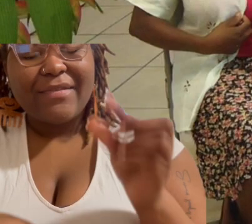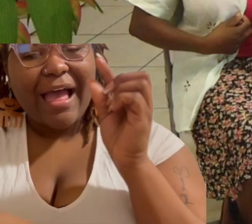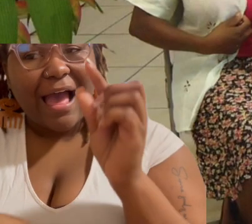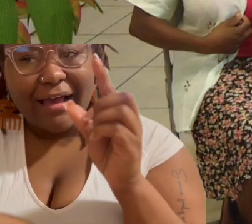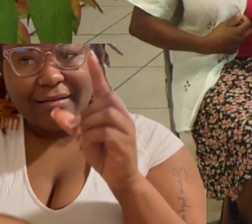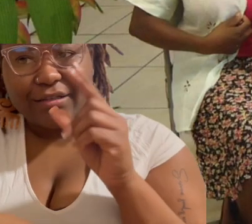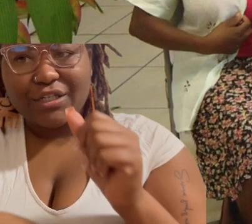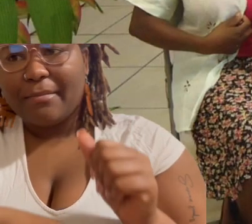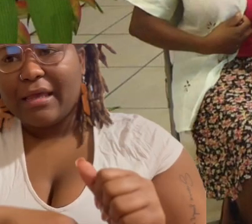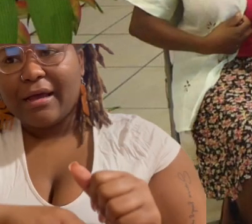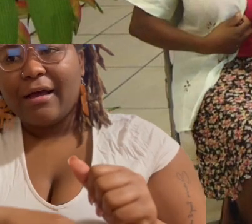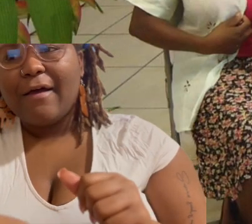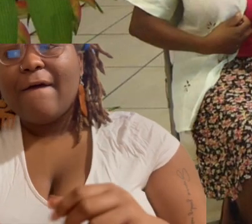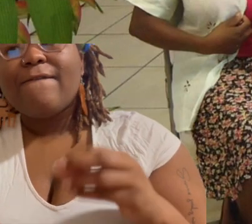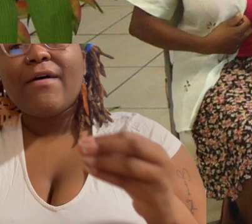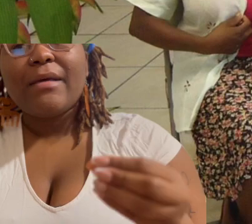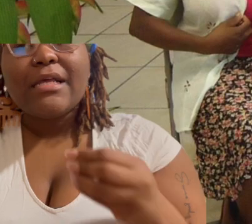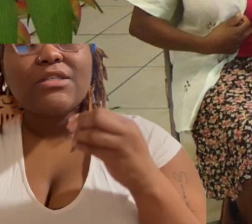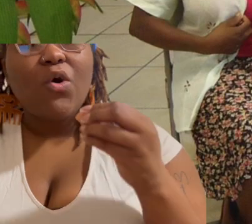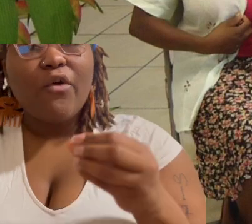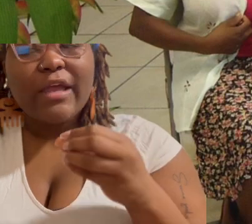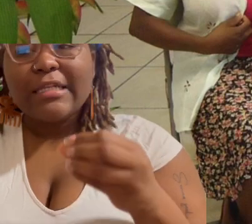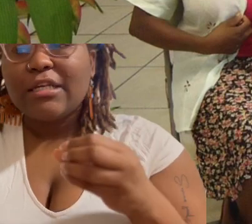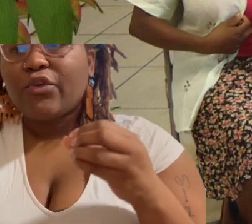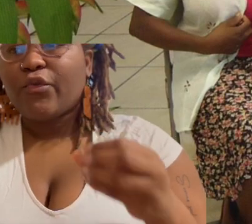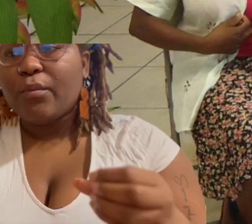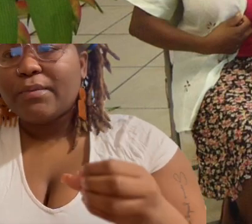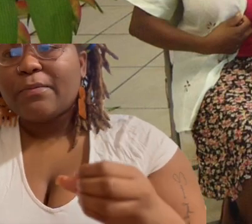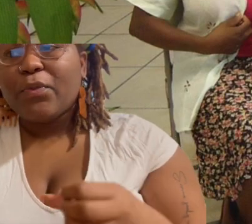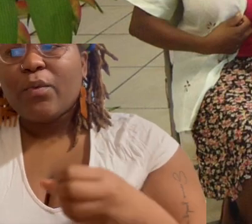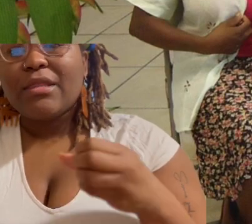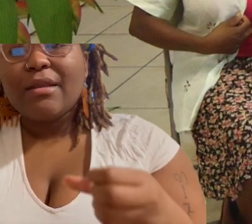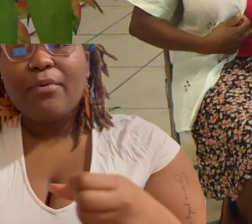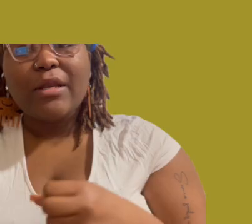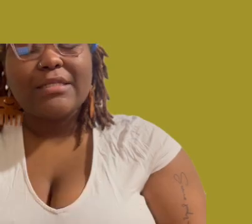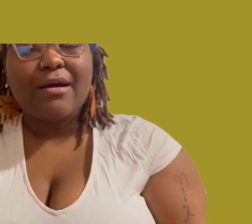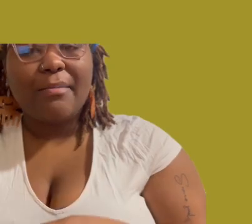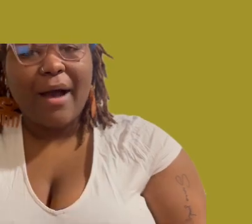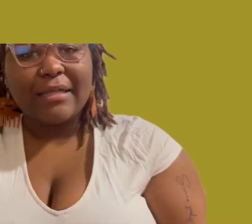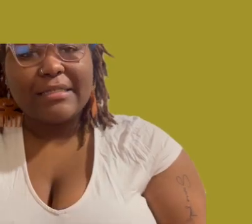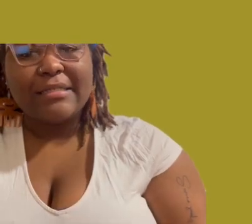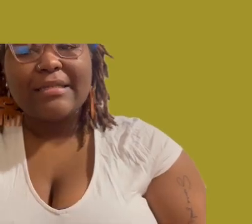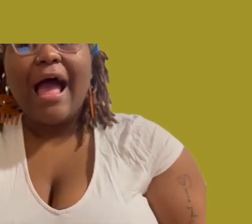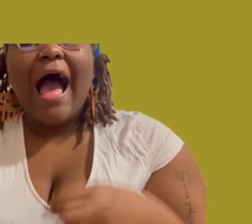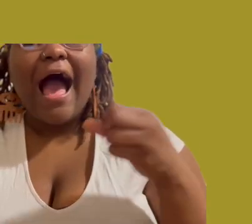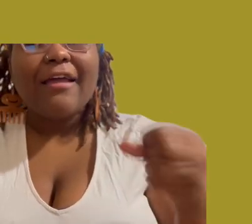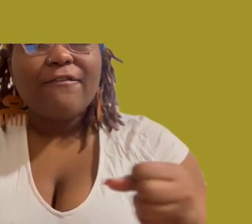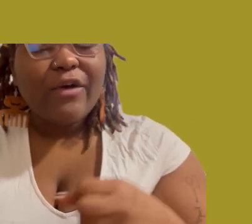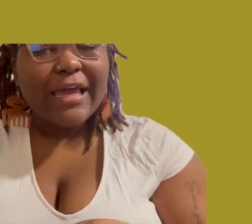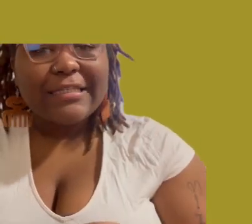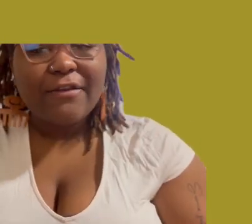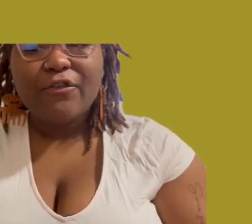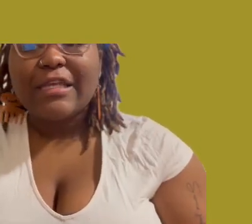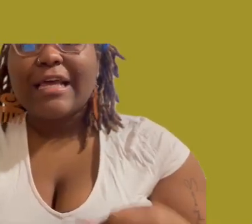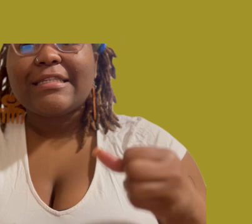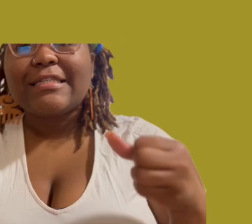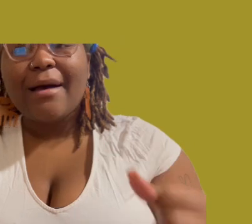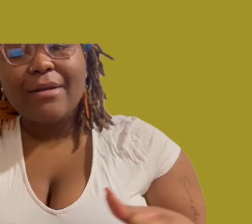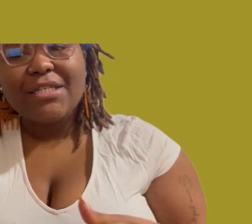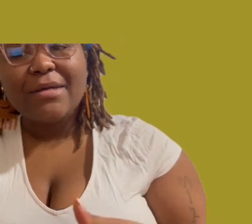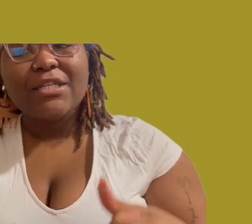Guyana and Jamaica, feminist-oriented groups within political parties advocated